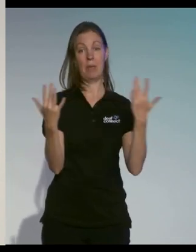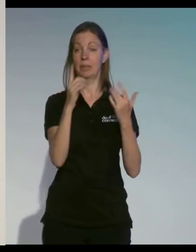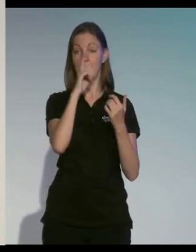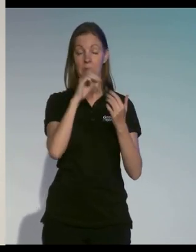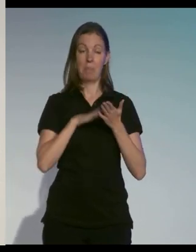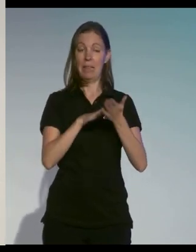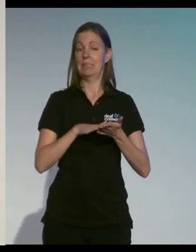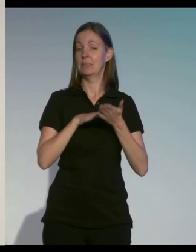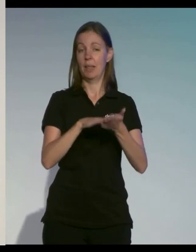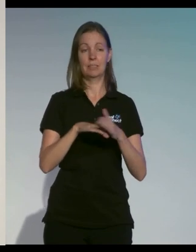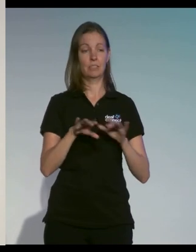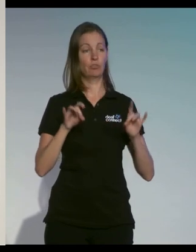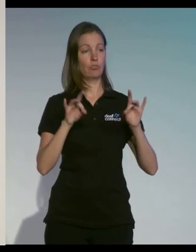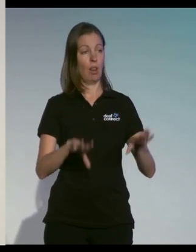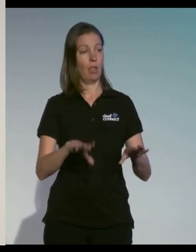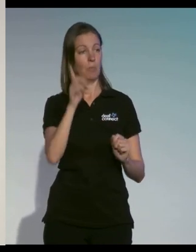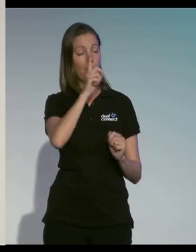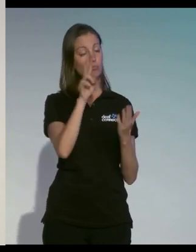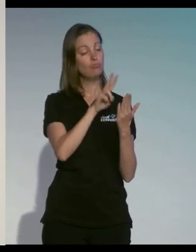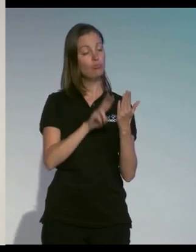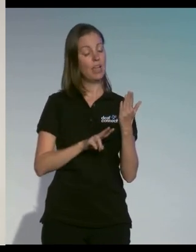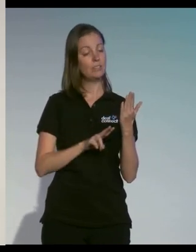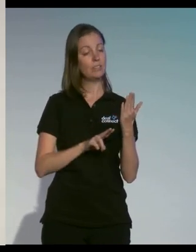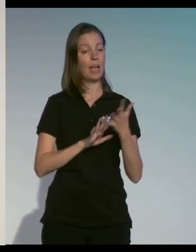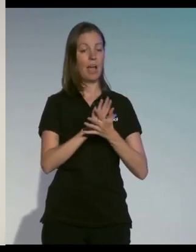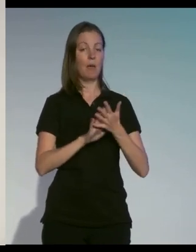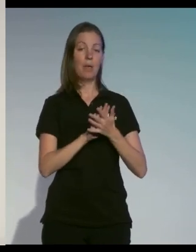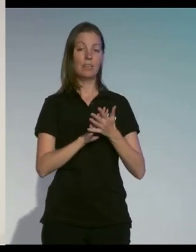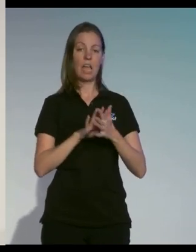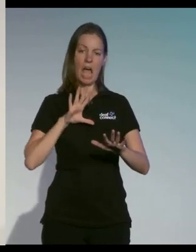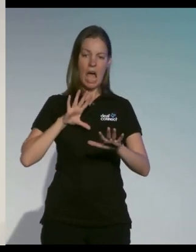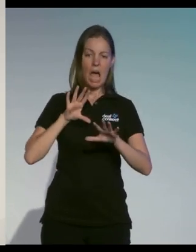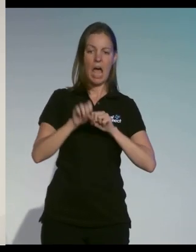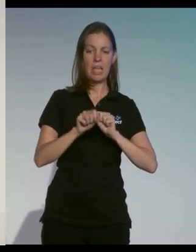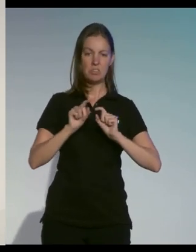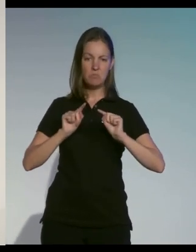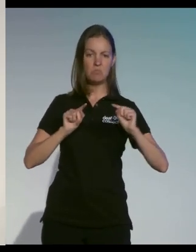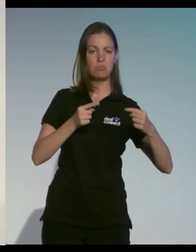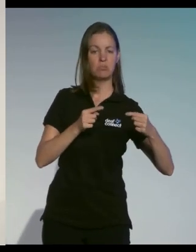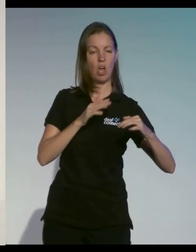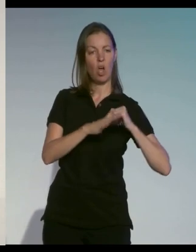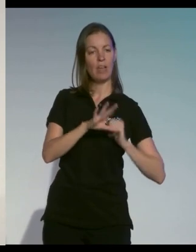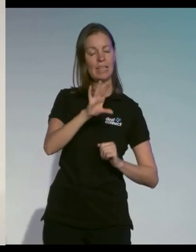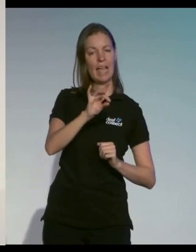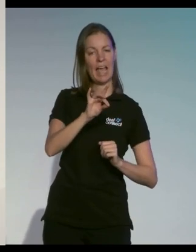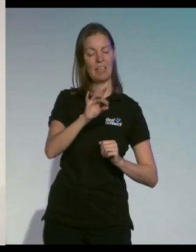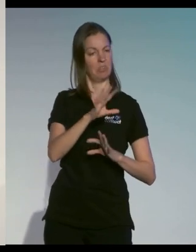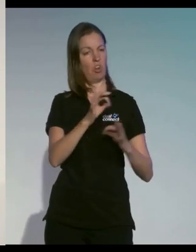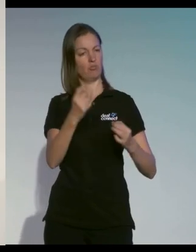Australia, that the hatred against gay people was simply irrational and it